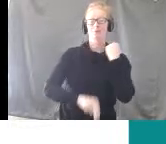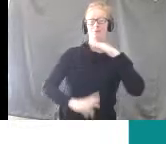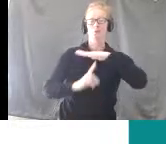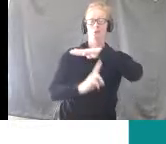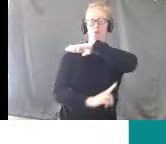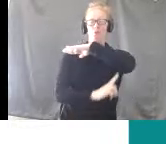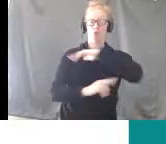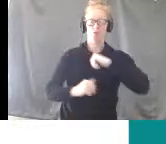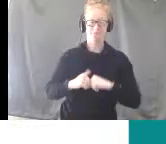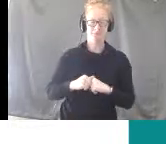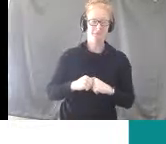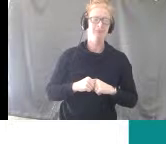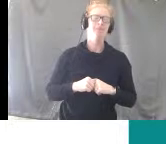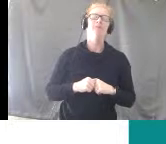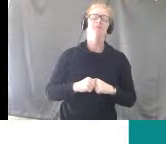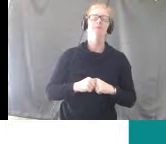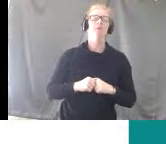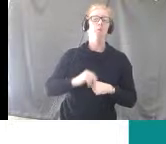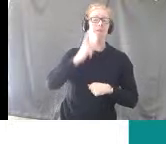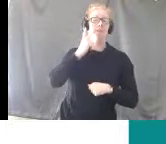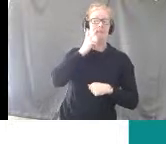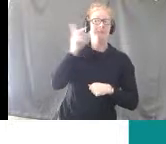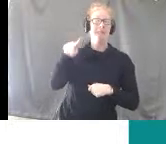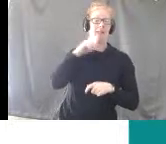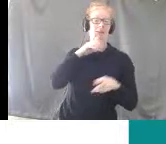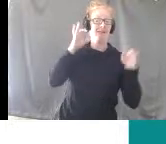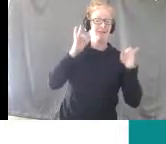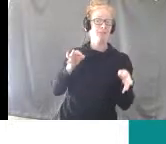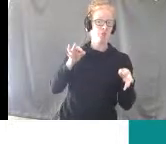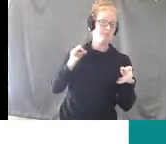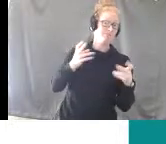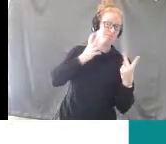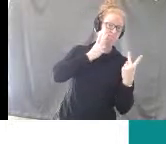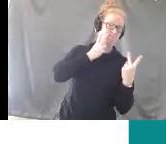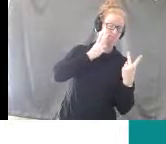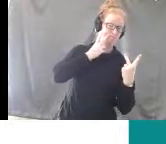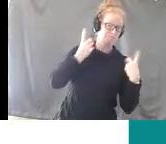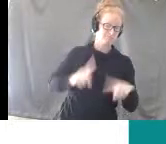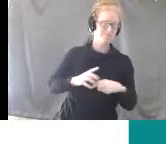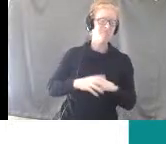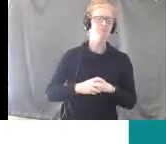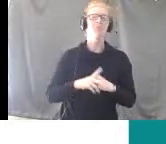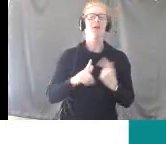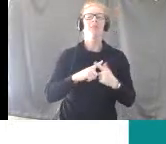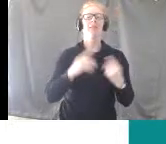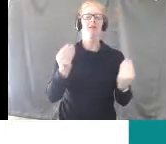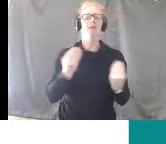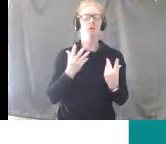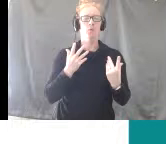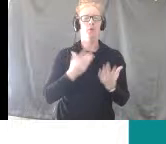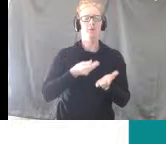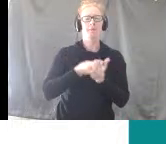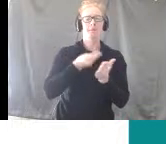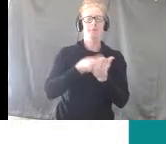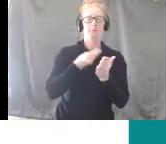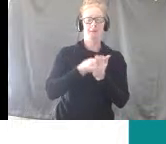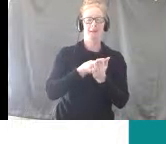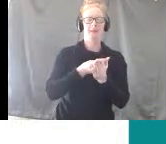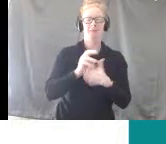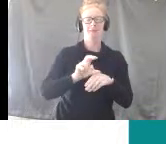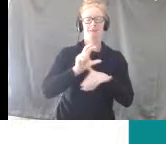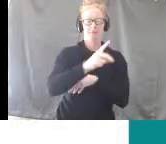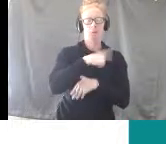look forward to their conclusions and letting us know the funding amount we can